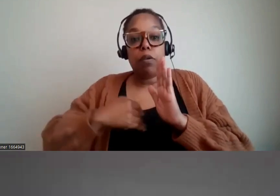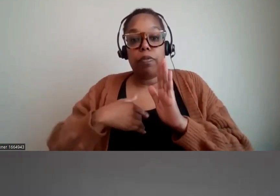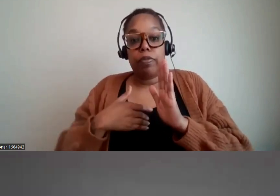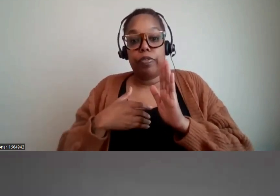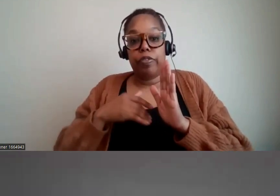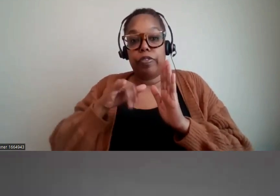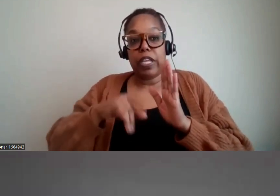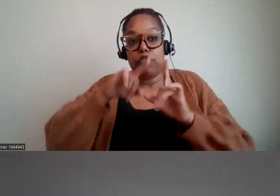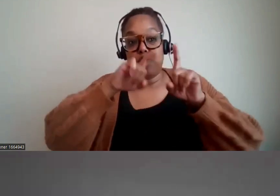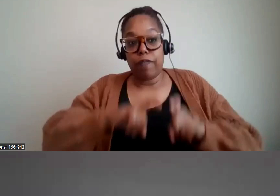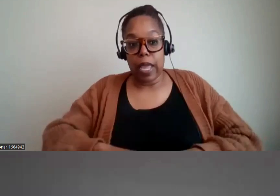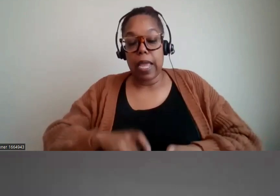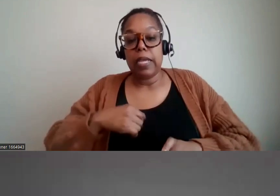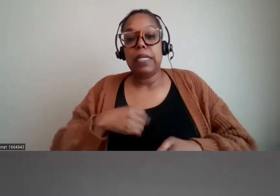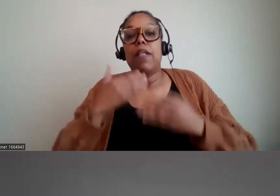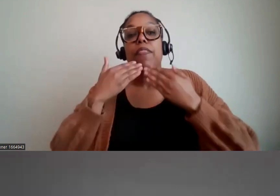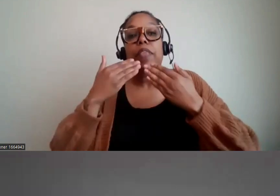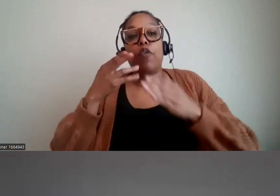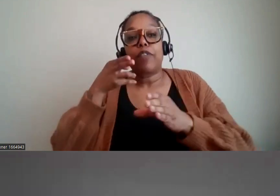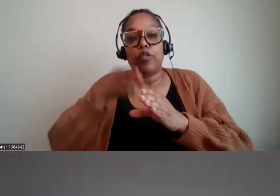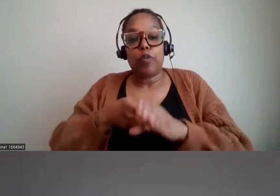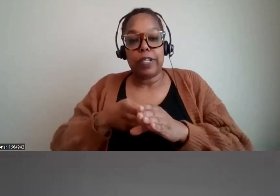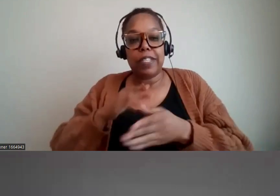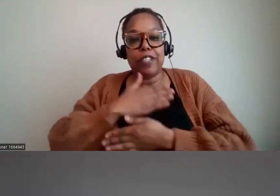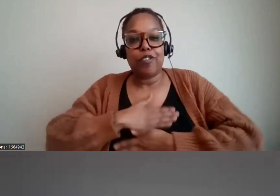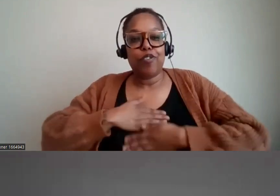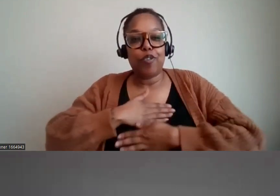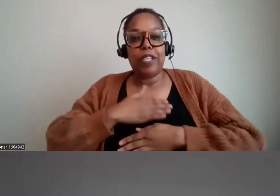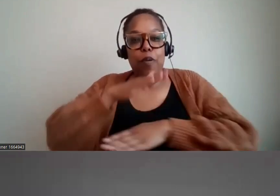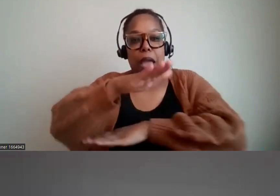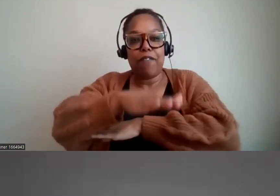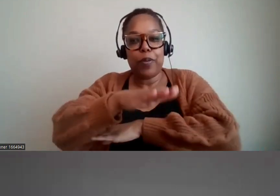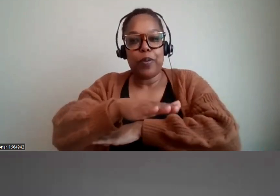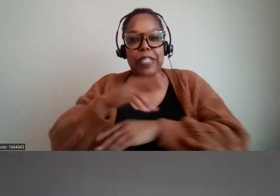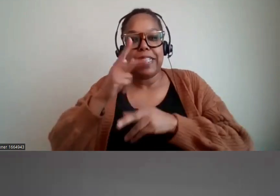presentation. Thank you all for joining us, and enjoy the rest of your afternoon. Take care.